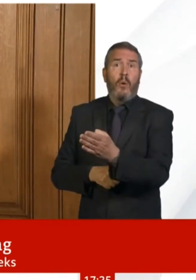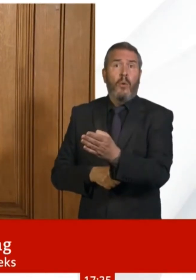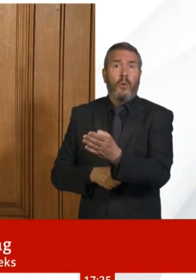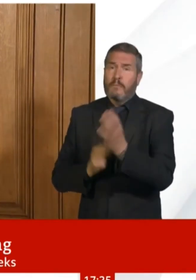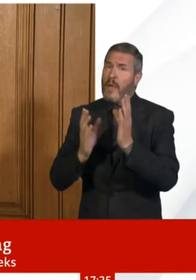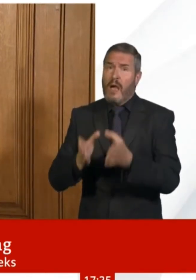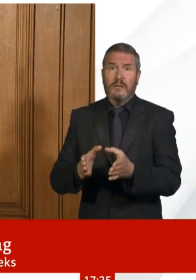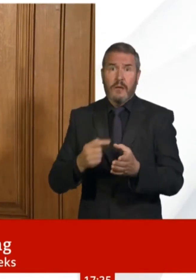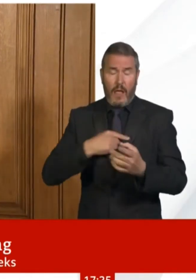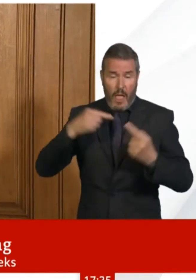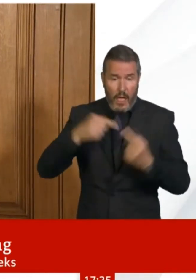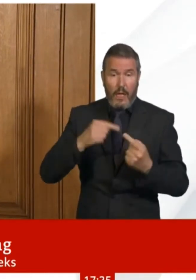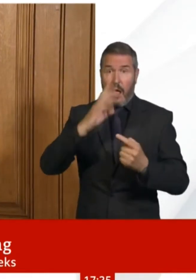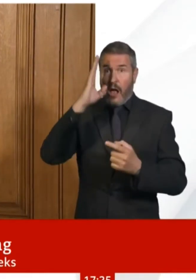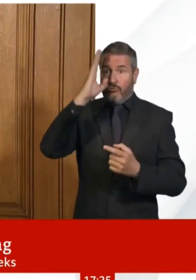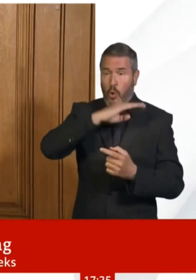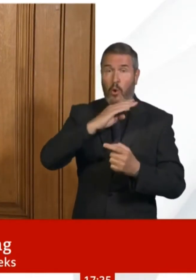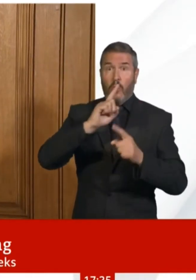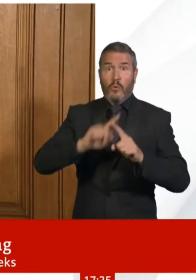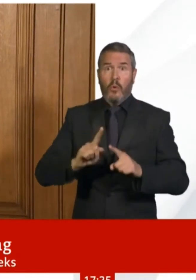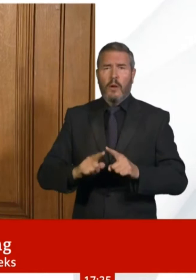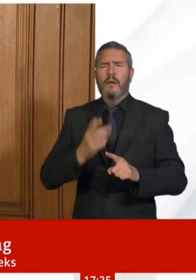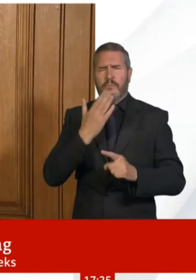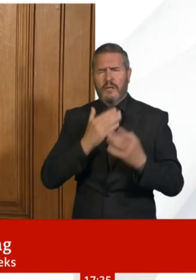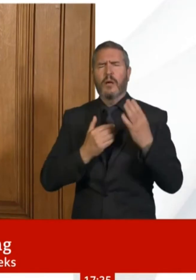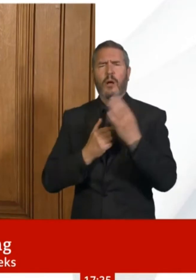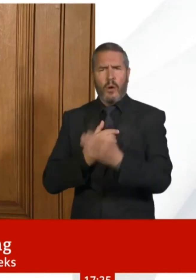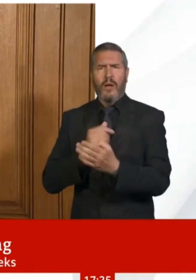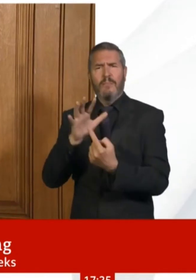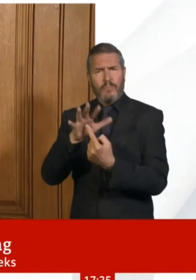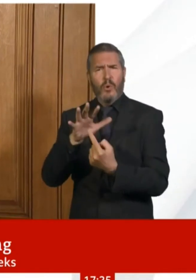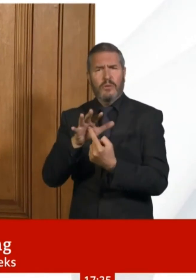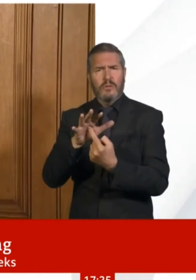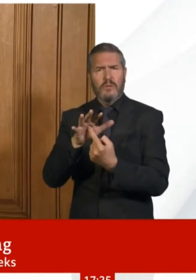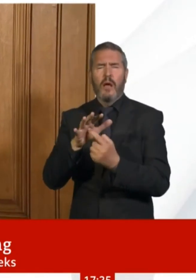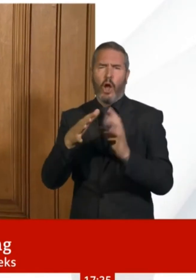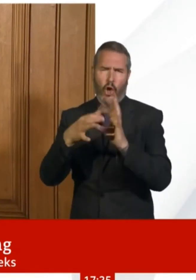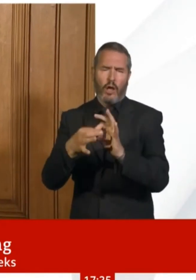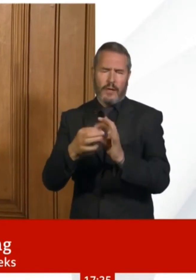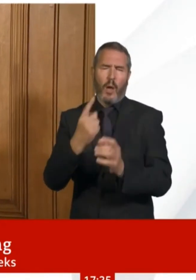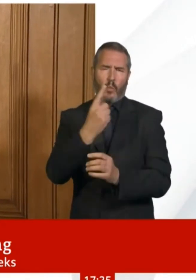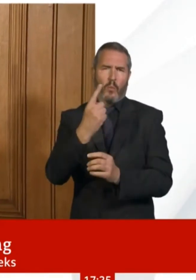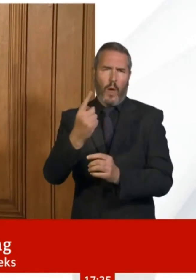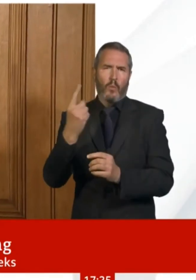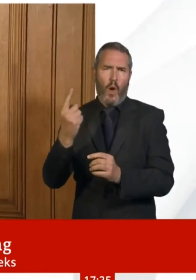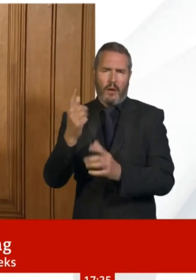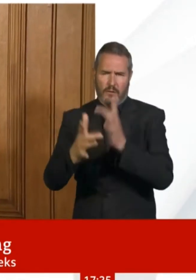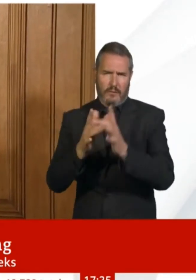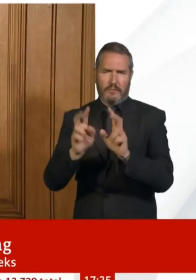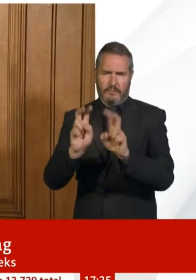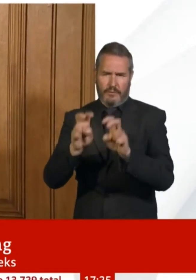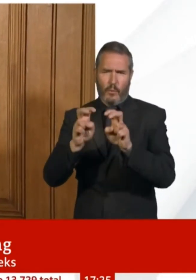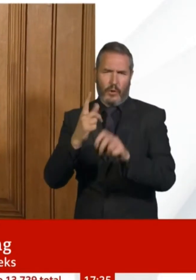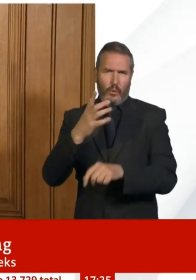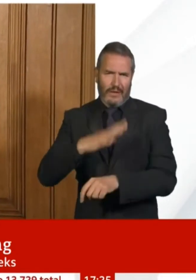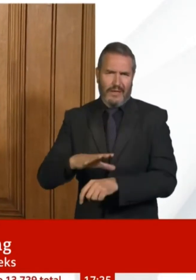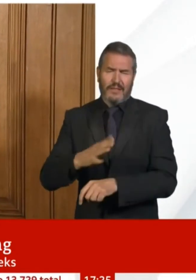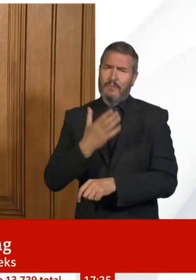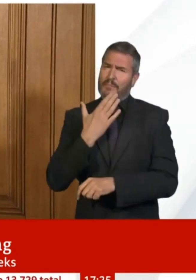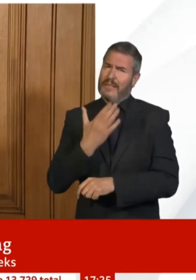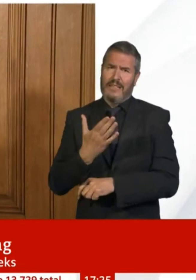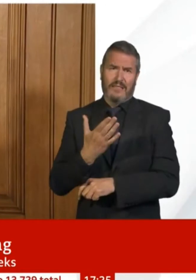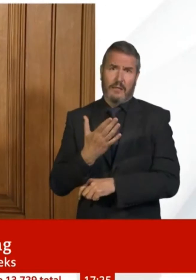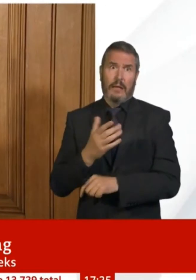or life-changing things to go to hospital, go contact NHS 111 where that's necessary. Because